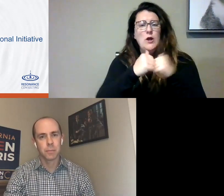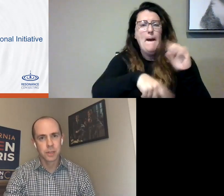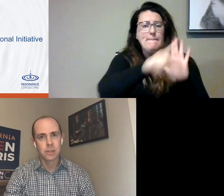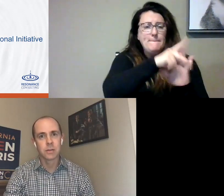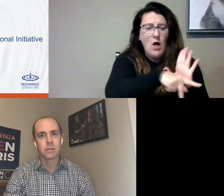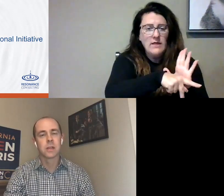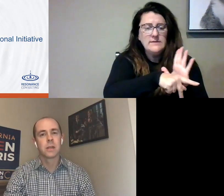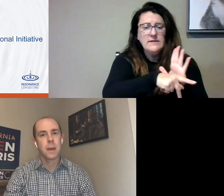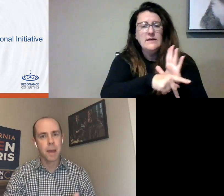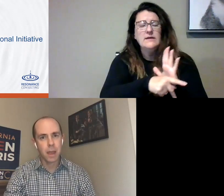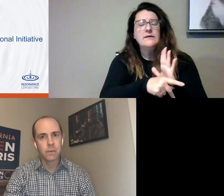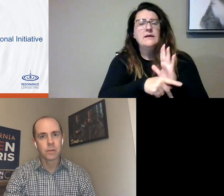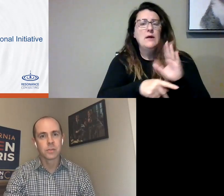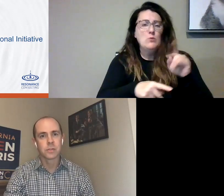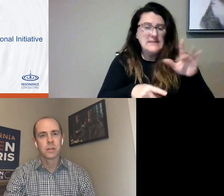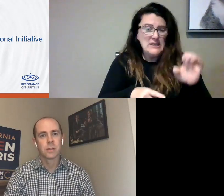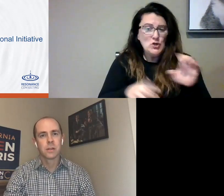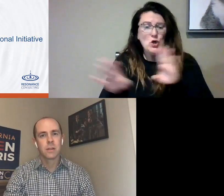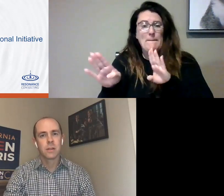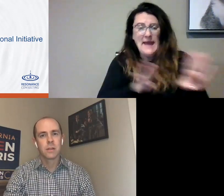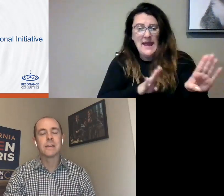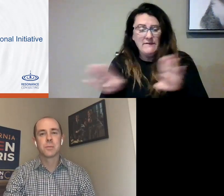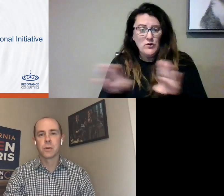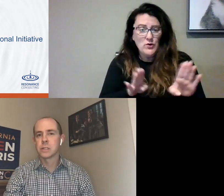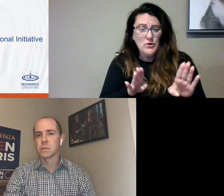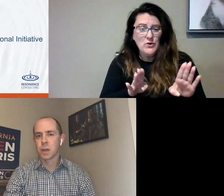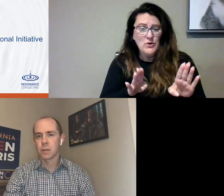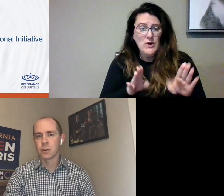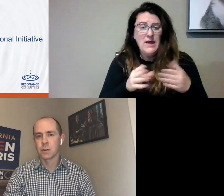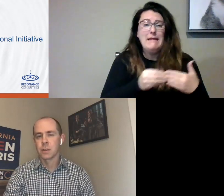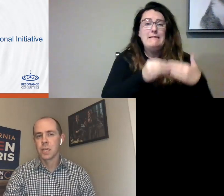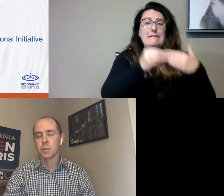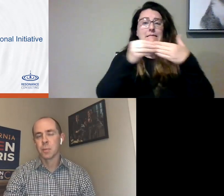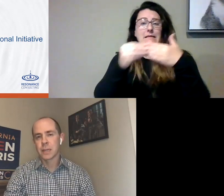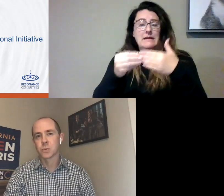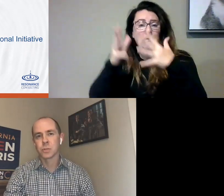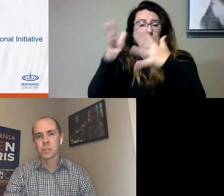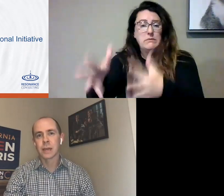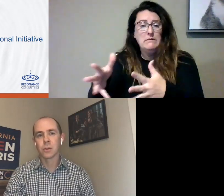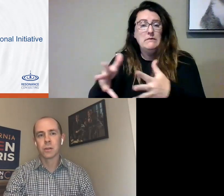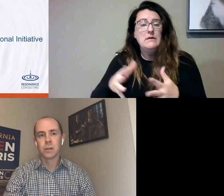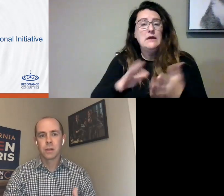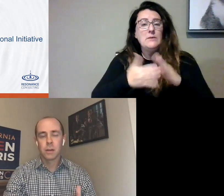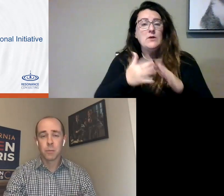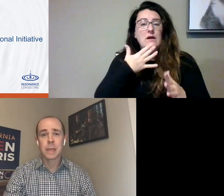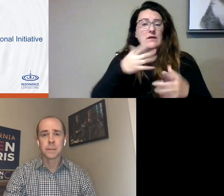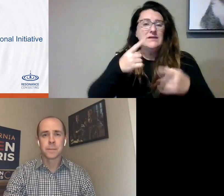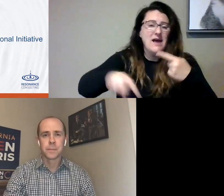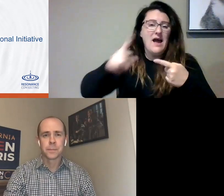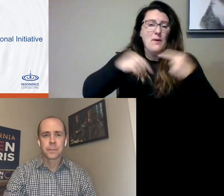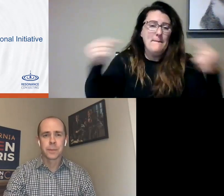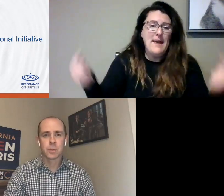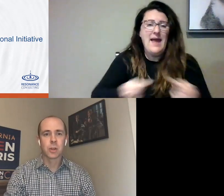policies and procedures and behaviors that leave communities of color in a perpetual cycle of